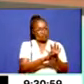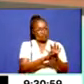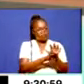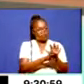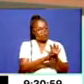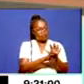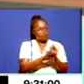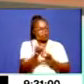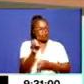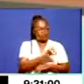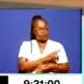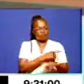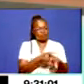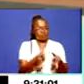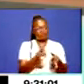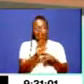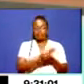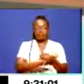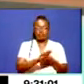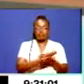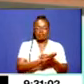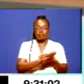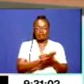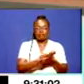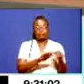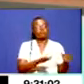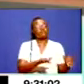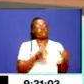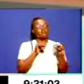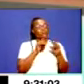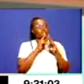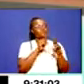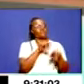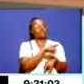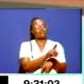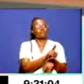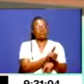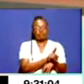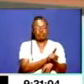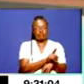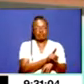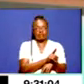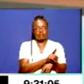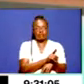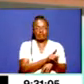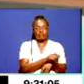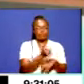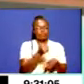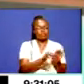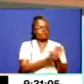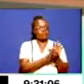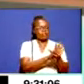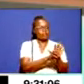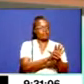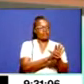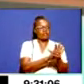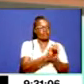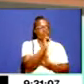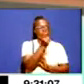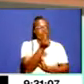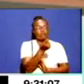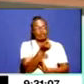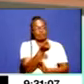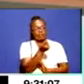a day, but there are places where you could literally wait for your results. And if other examples, like, for example, here in Kenya, we are not